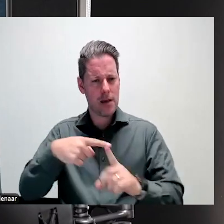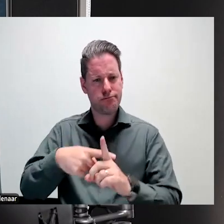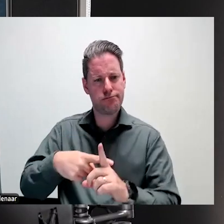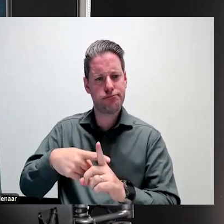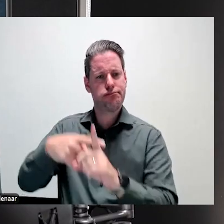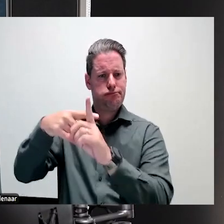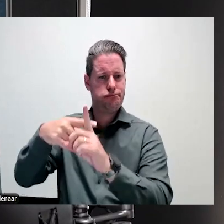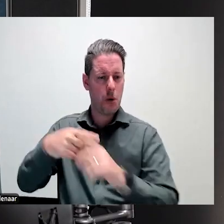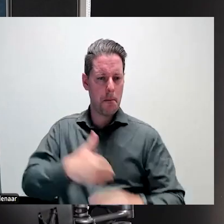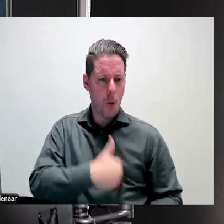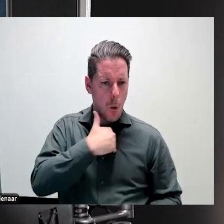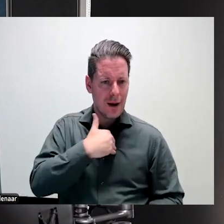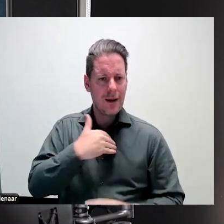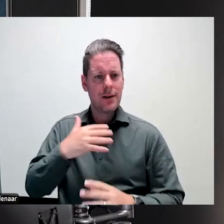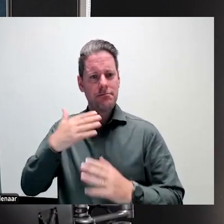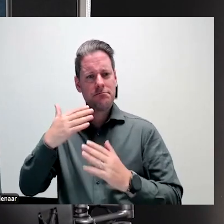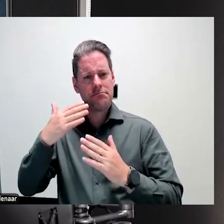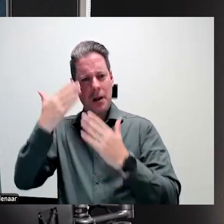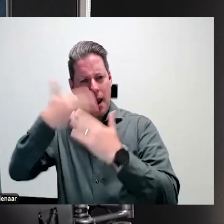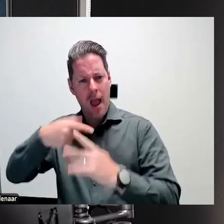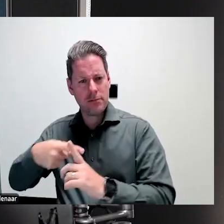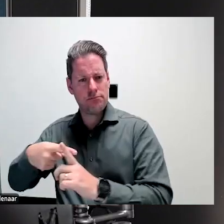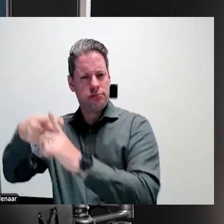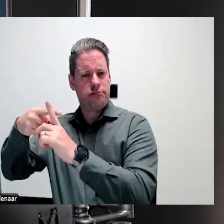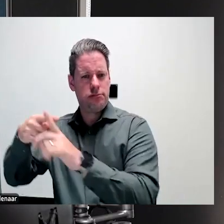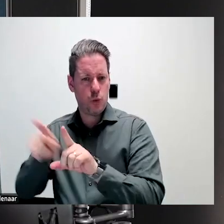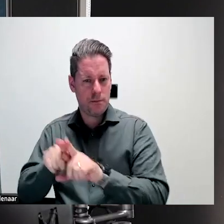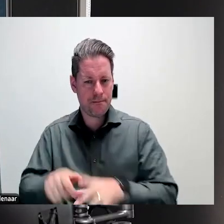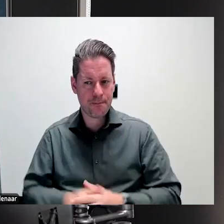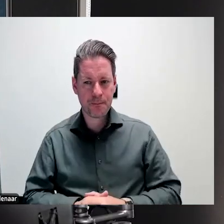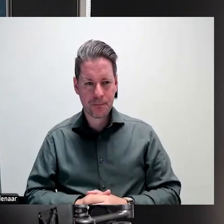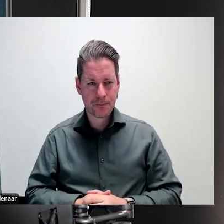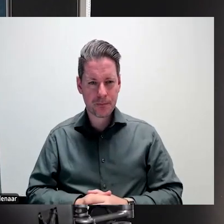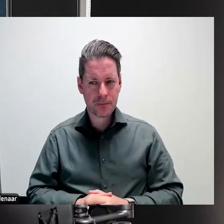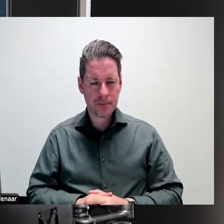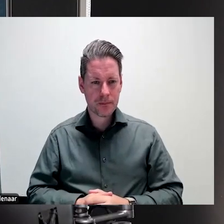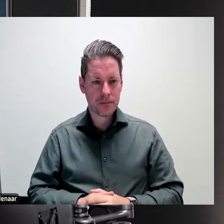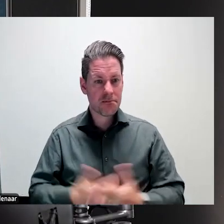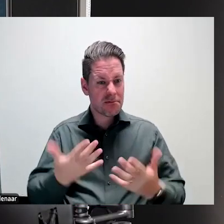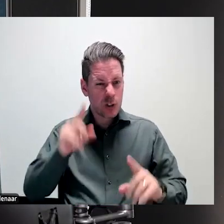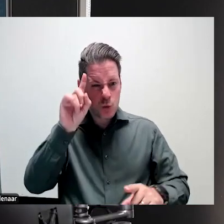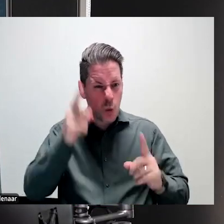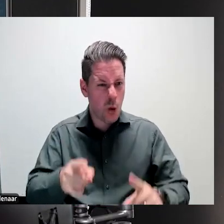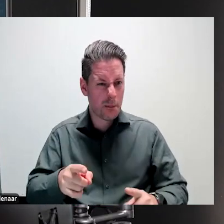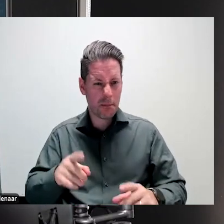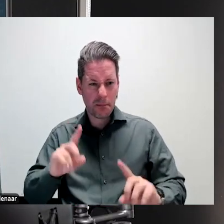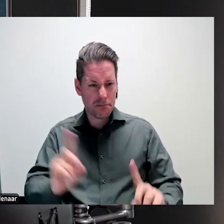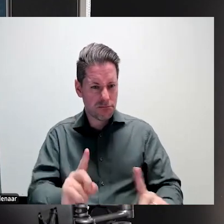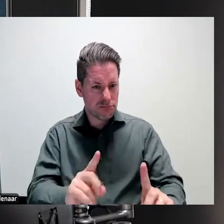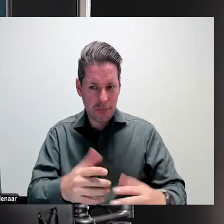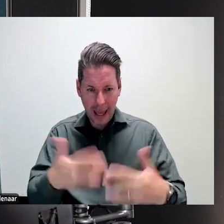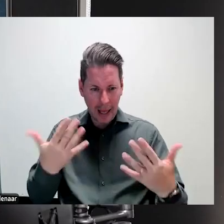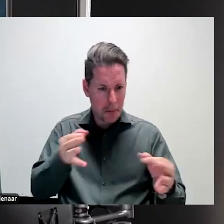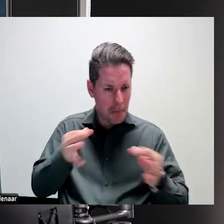and also getting a bit above average by the end of the weekend. And any action storm-wise,